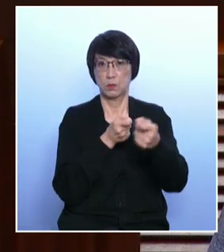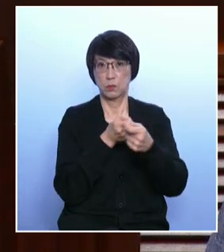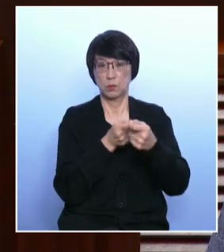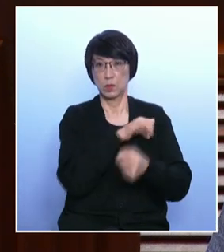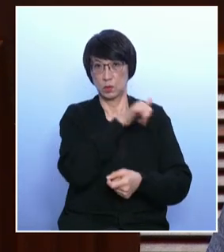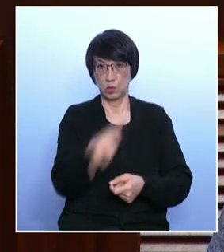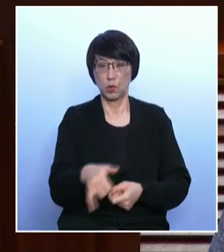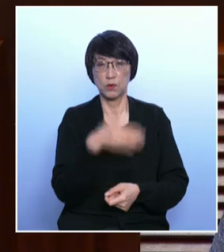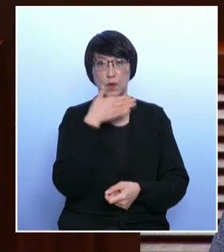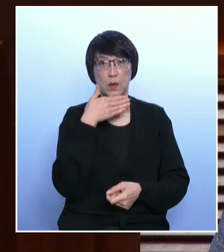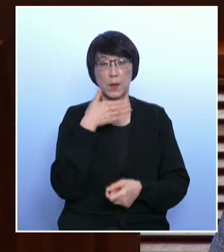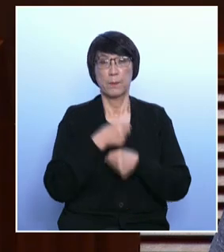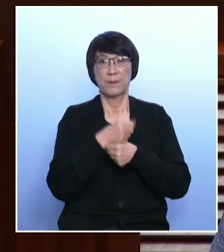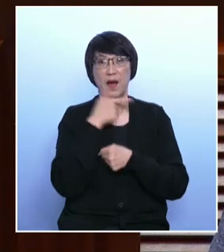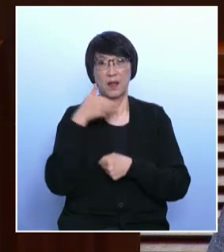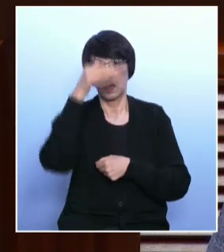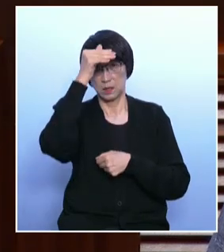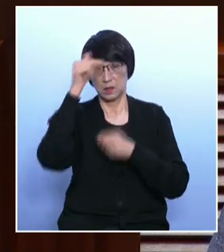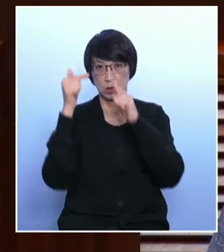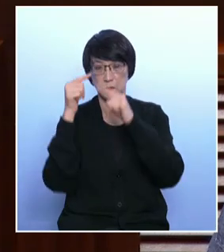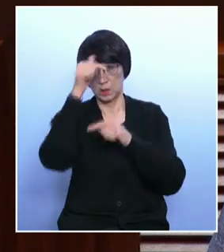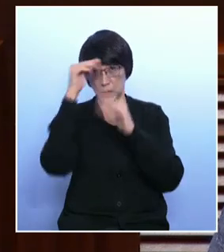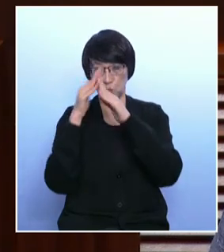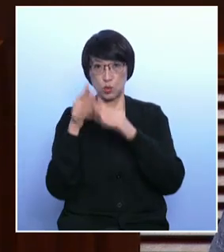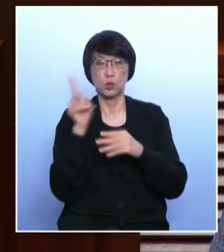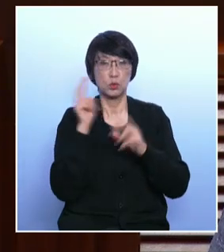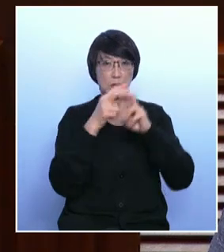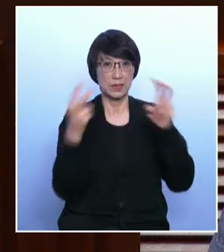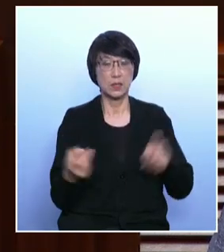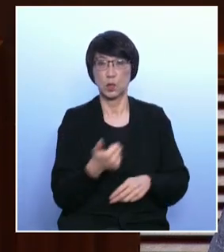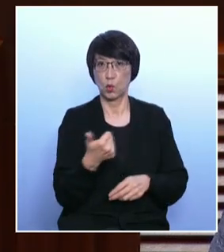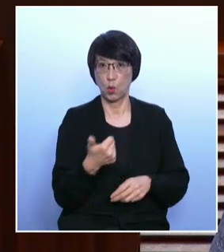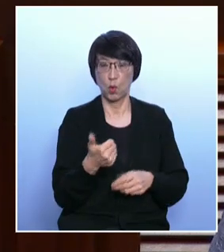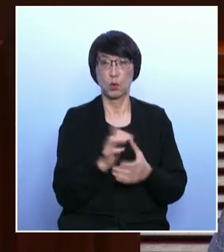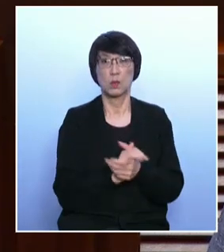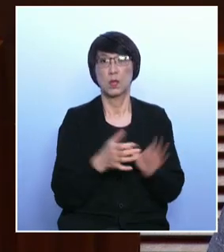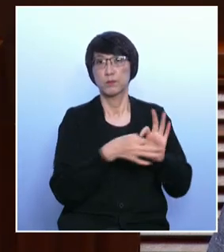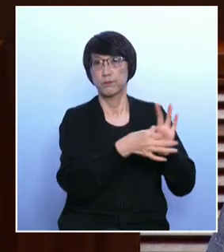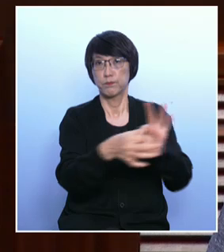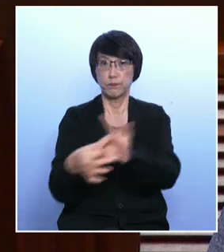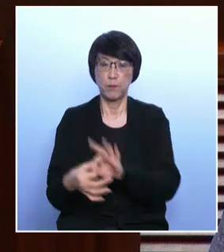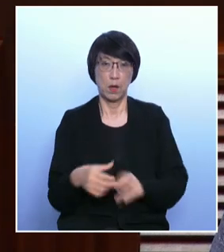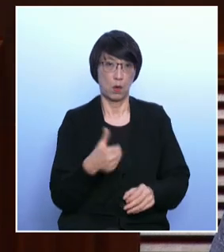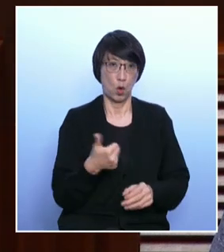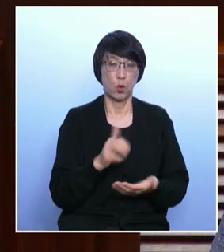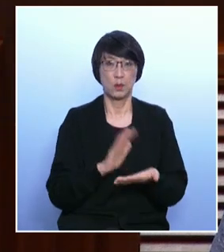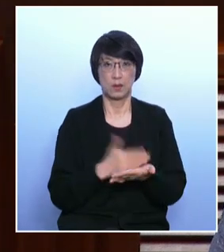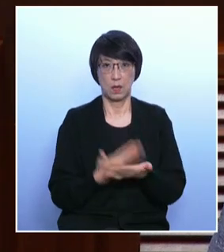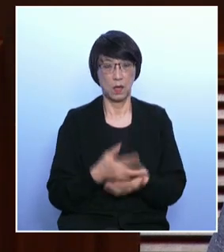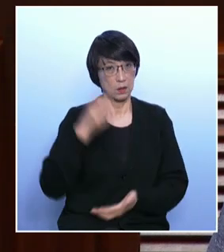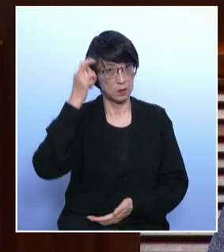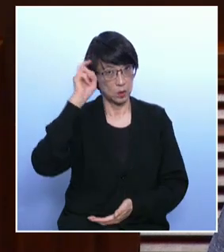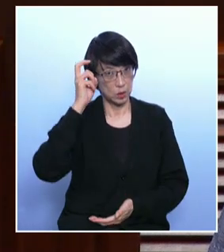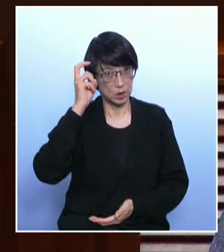Kennedy Town MTR station isn't connected to any minibus stop. It is good that you are now using footbridges